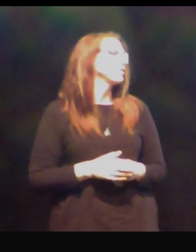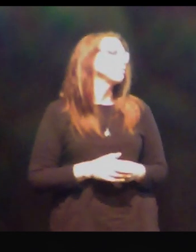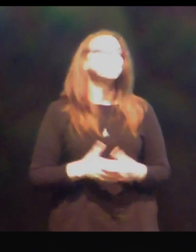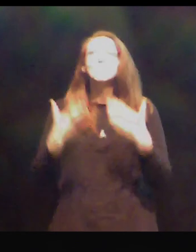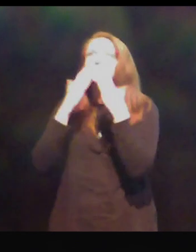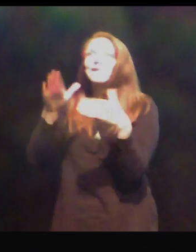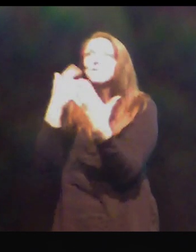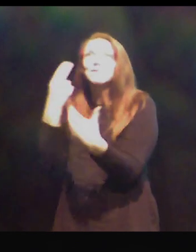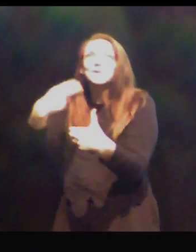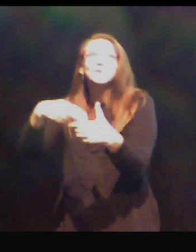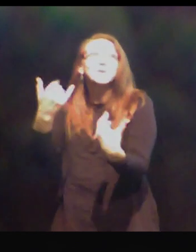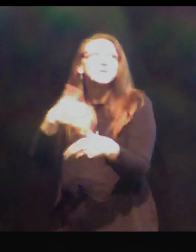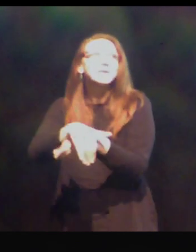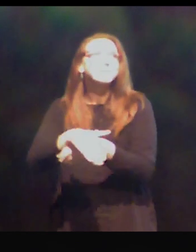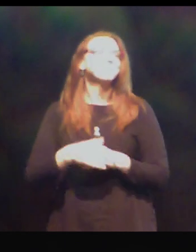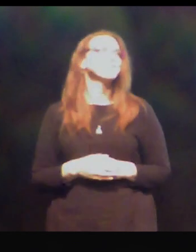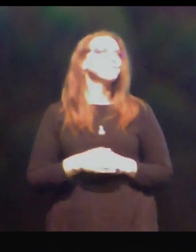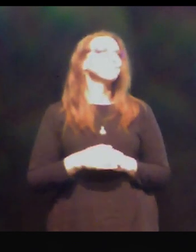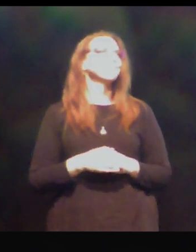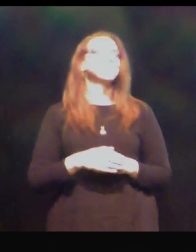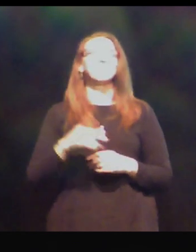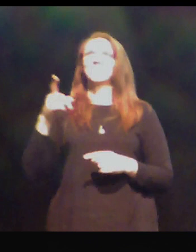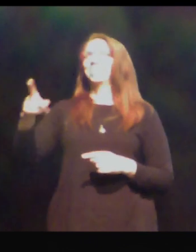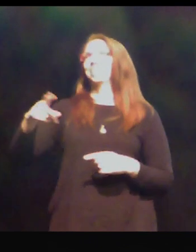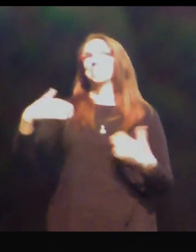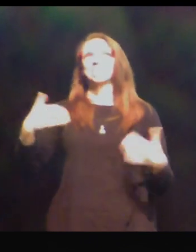Thank you all for coming out in the middle of